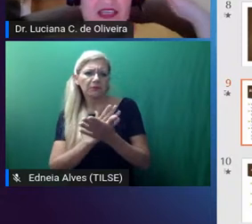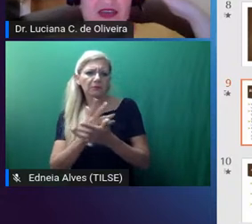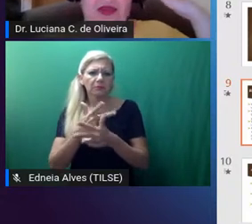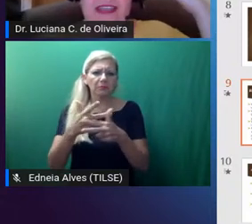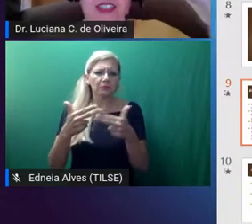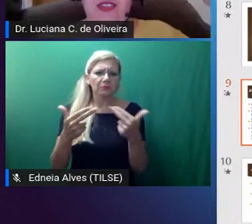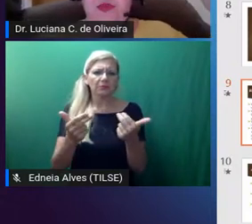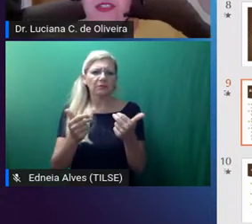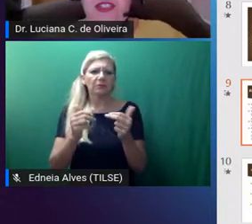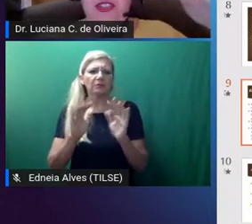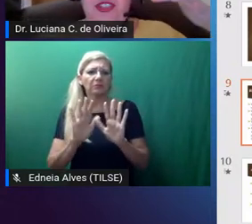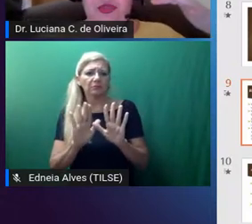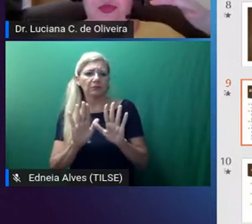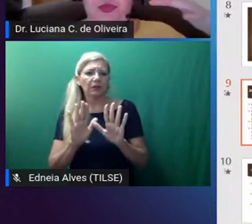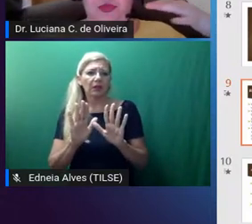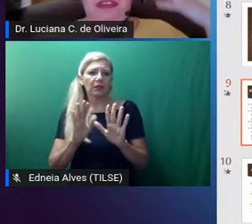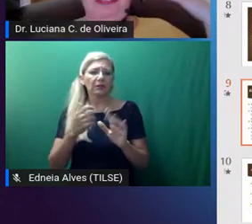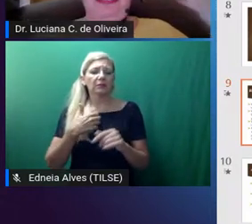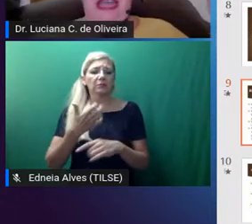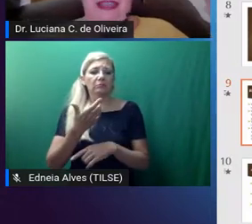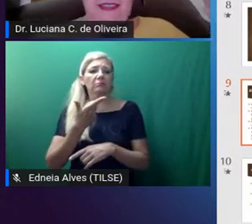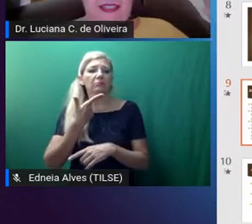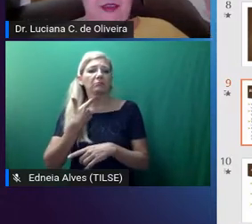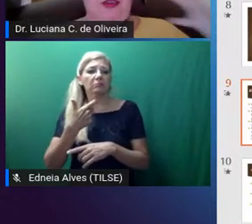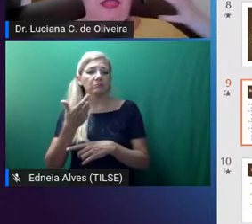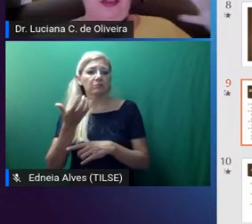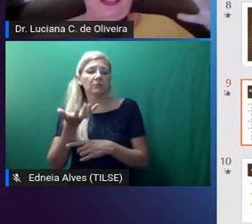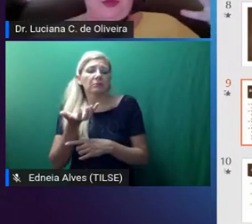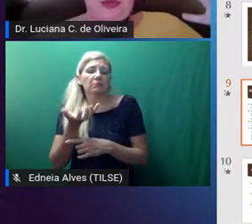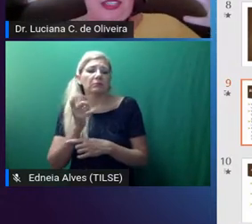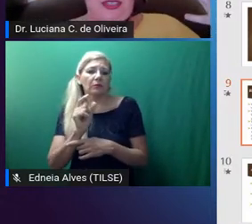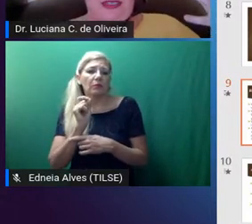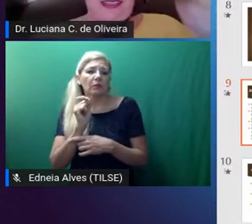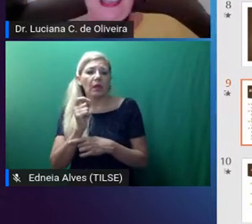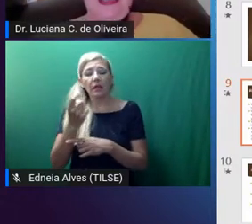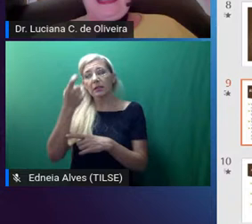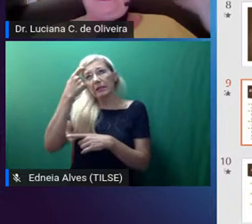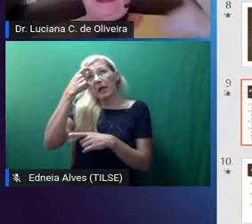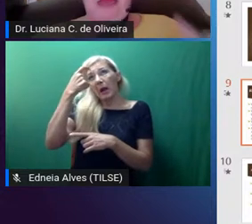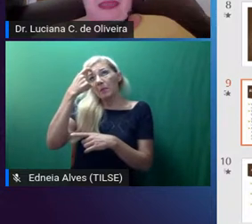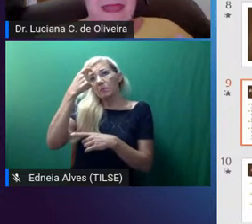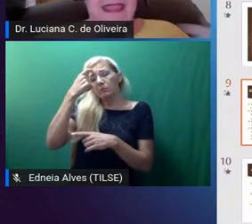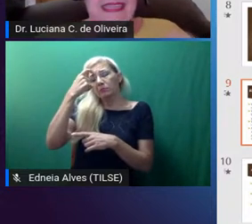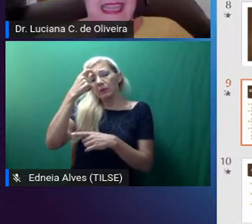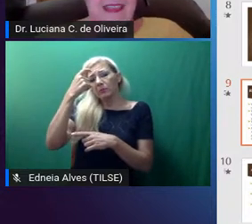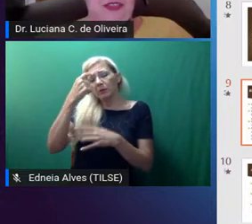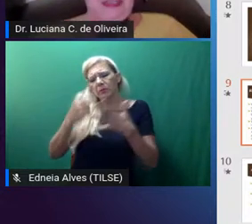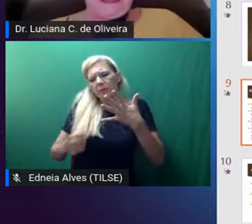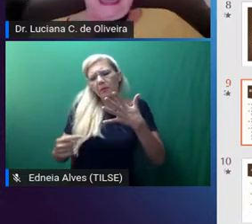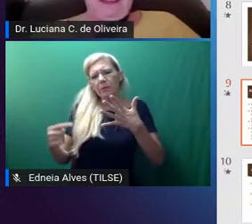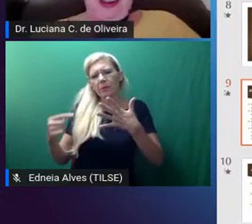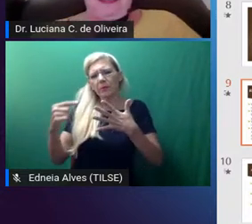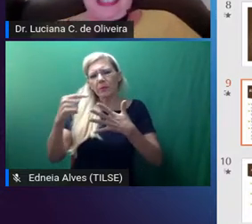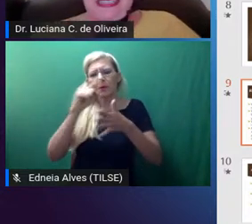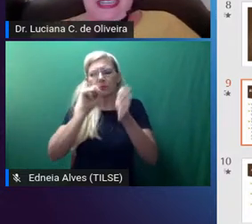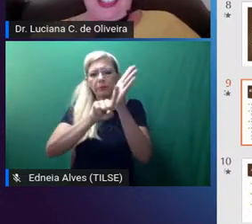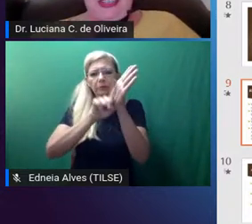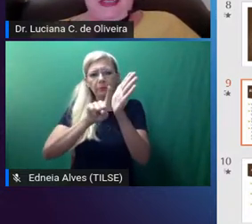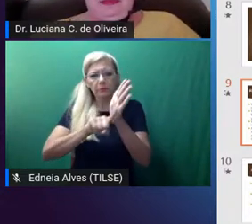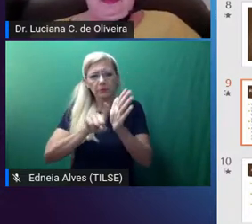but you know, I just want you to reflect on those questions, and then maybe at the end we can